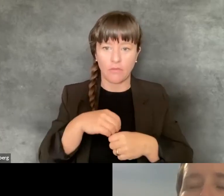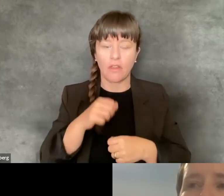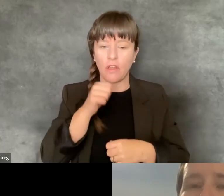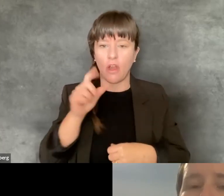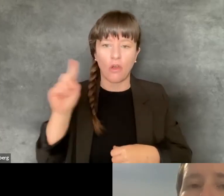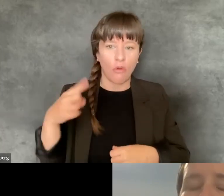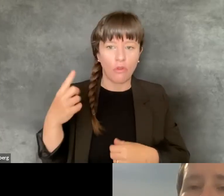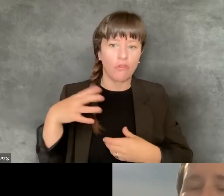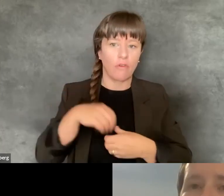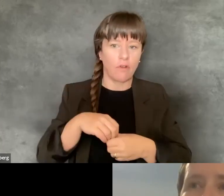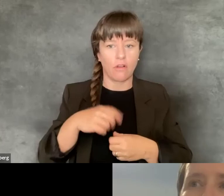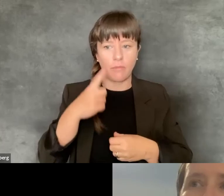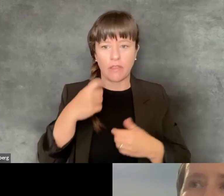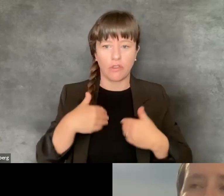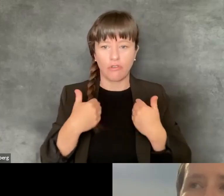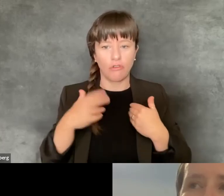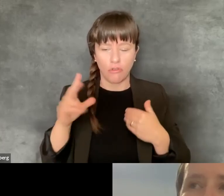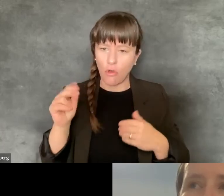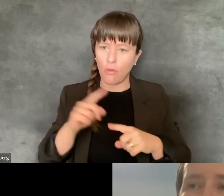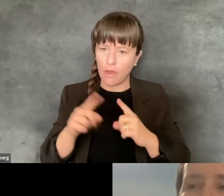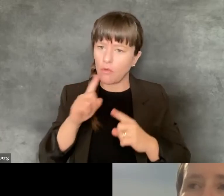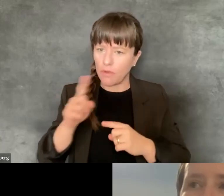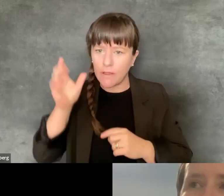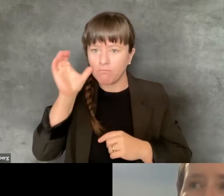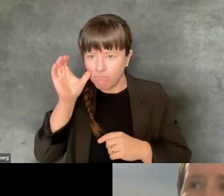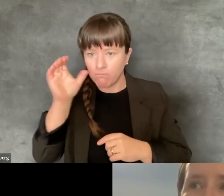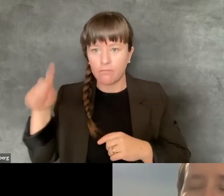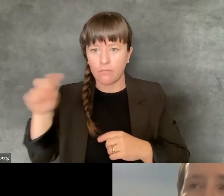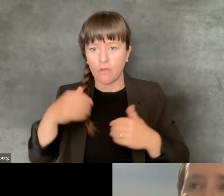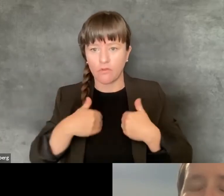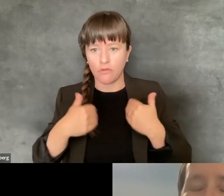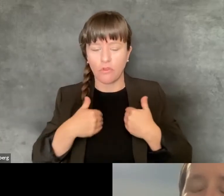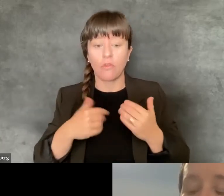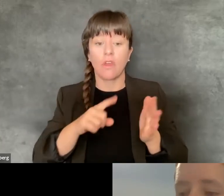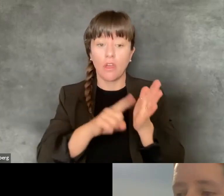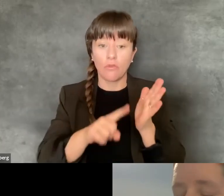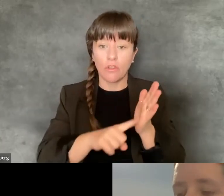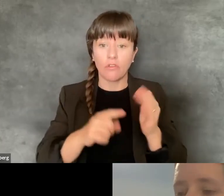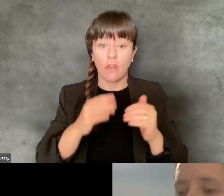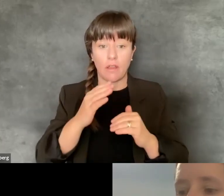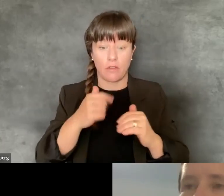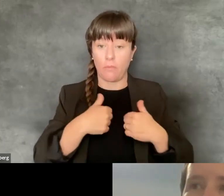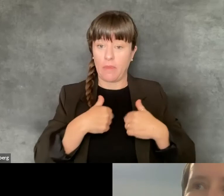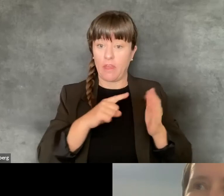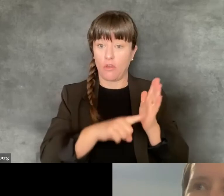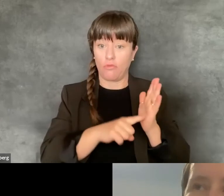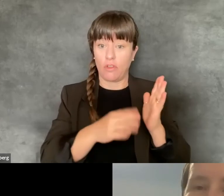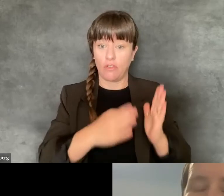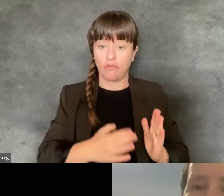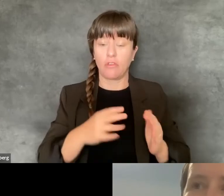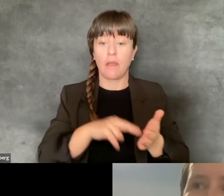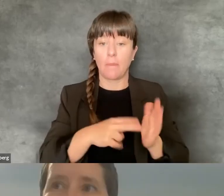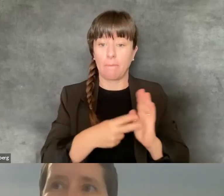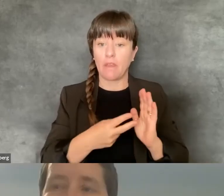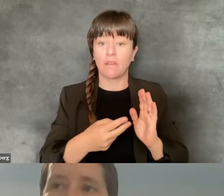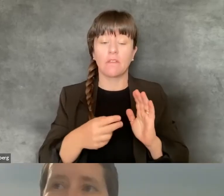only as part of program design, but also even research, and really building upon, I'm a researcher, so research methods